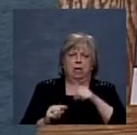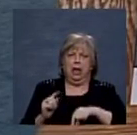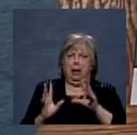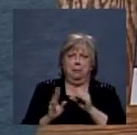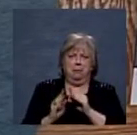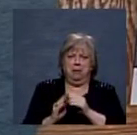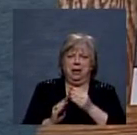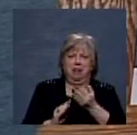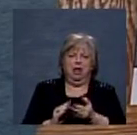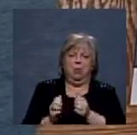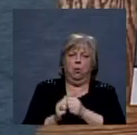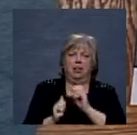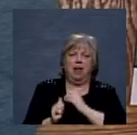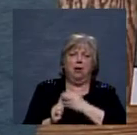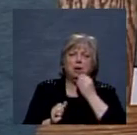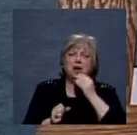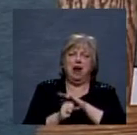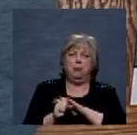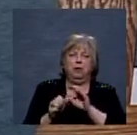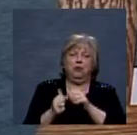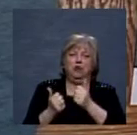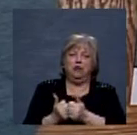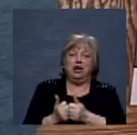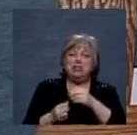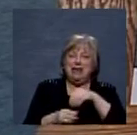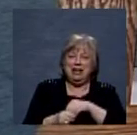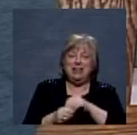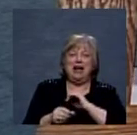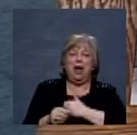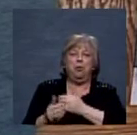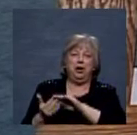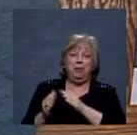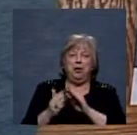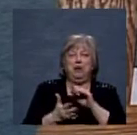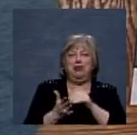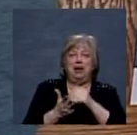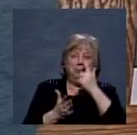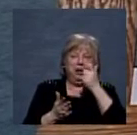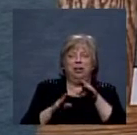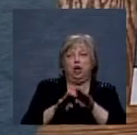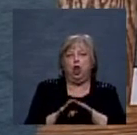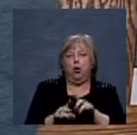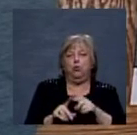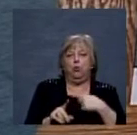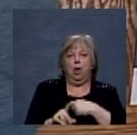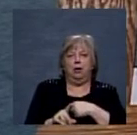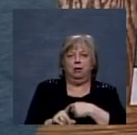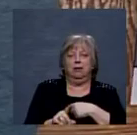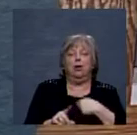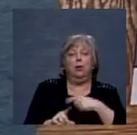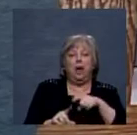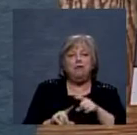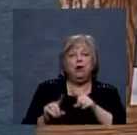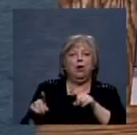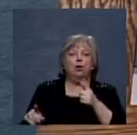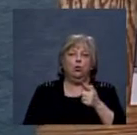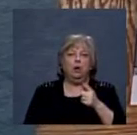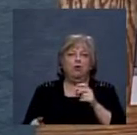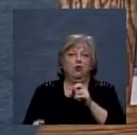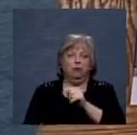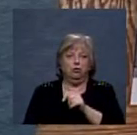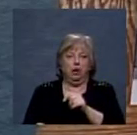with our neighborhood association at our community center because it's closed off to us. We have to go to 21st Street. That brings